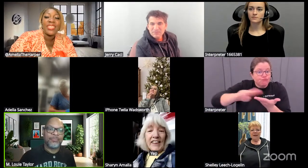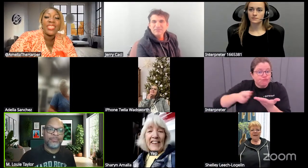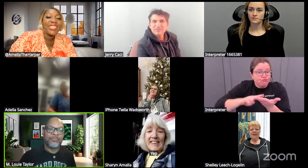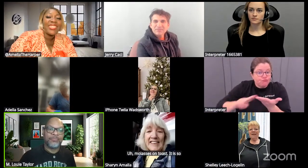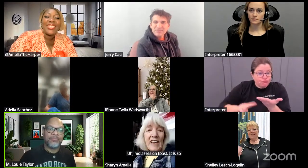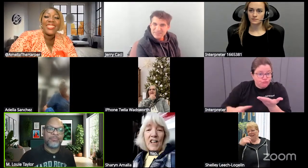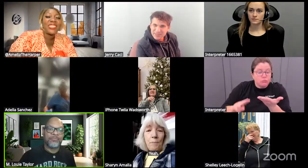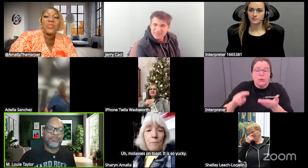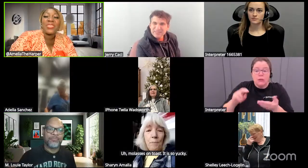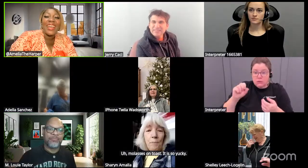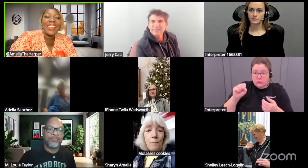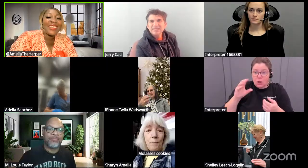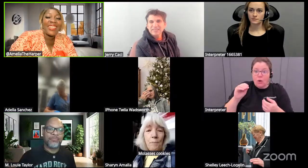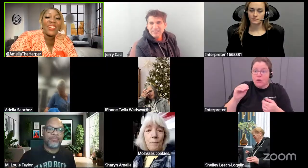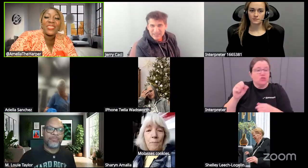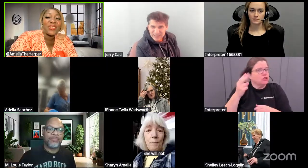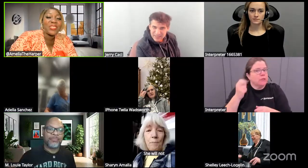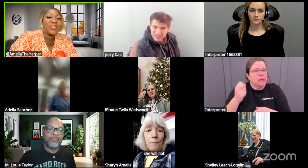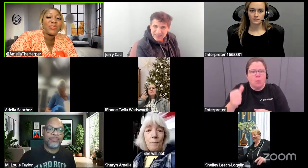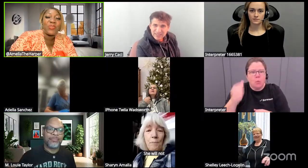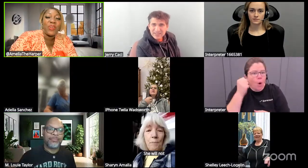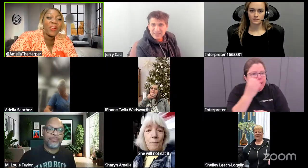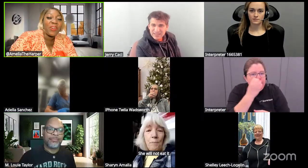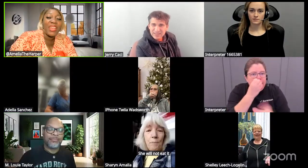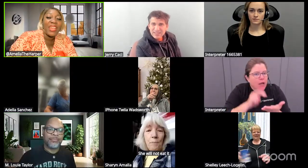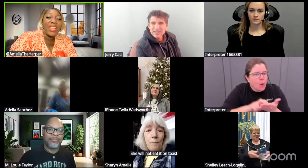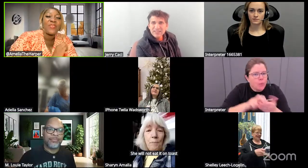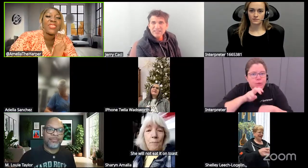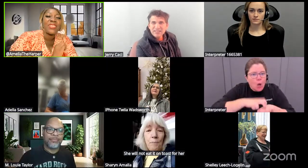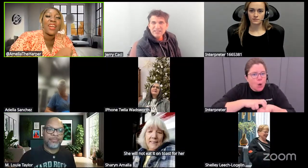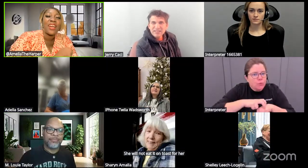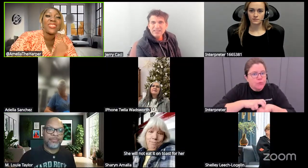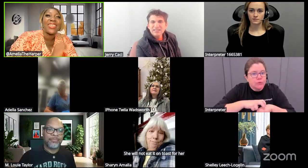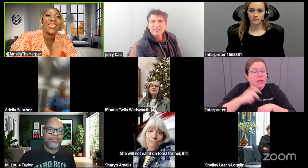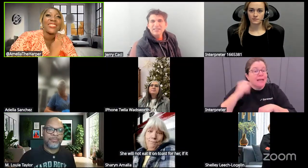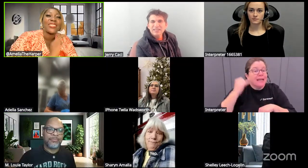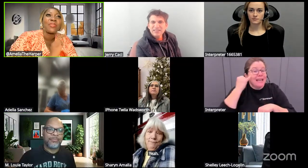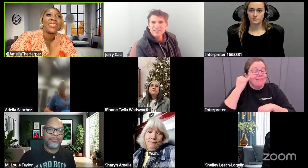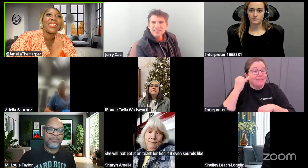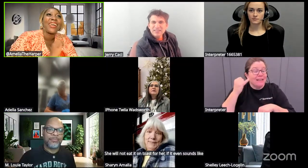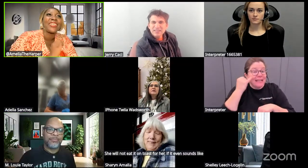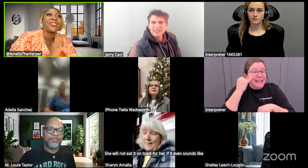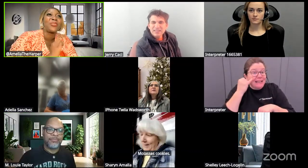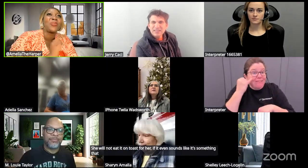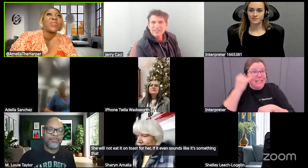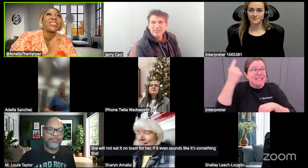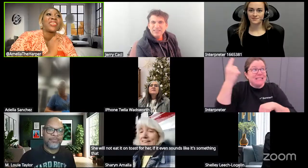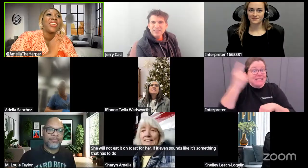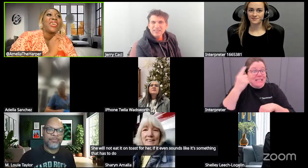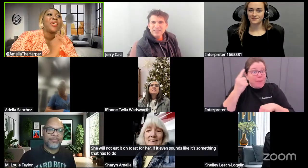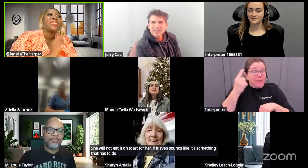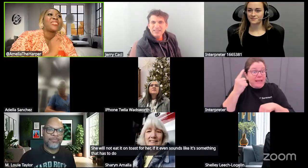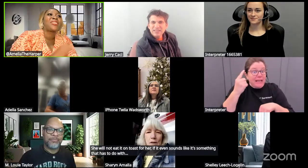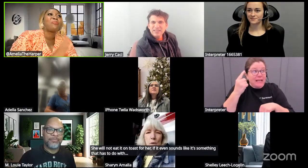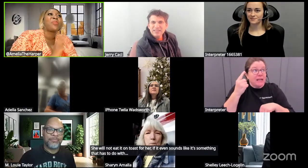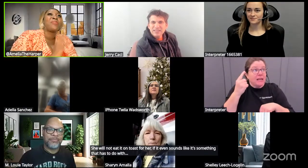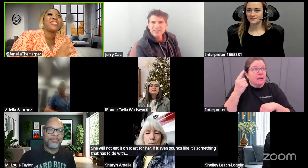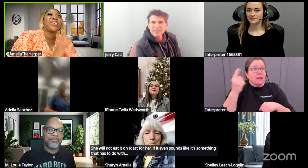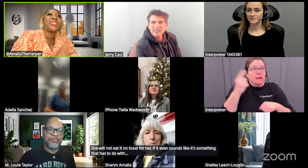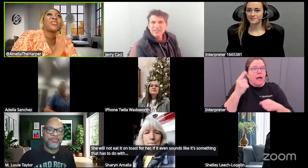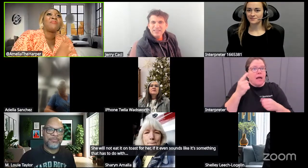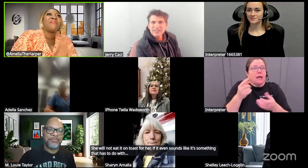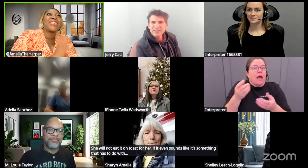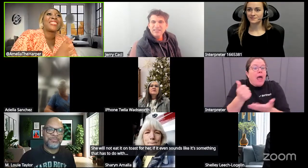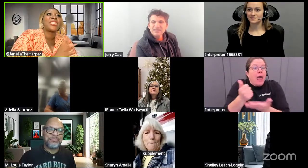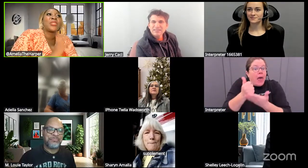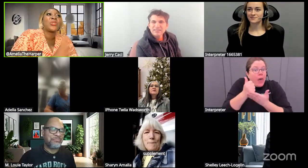not yummy. cookies. she will not eat it on toast. For her, if it even sounds like it's something that has to do with